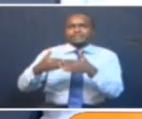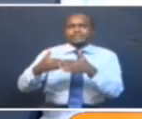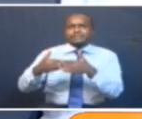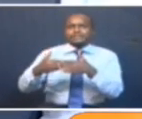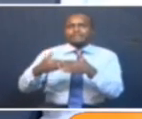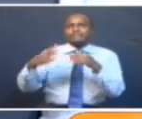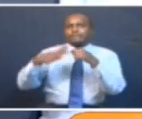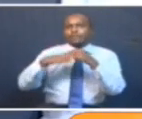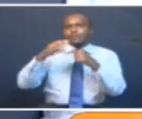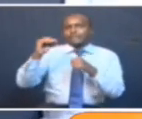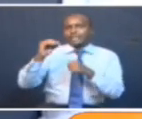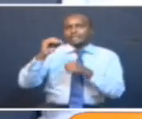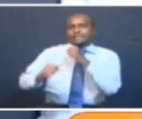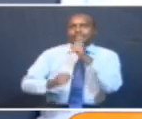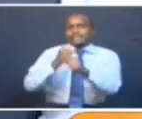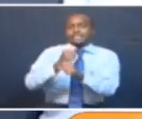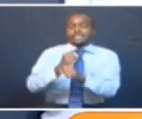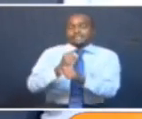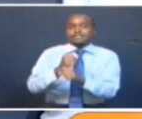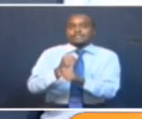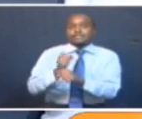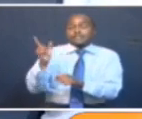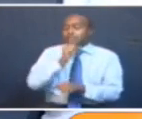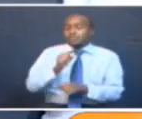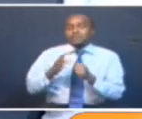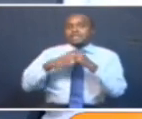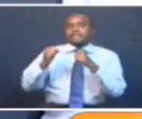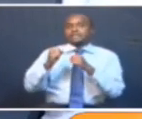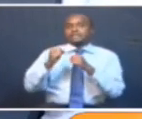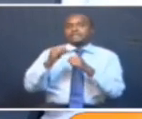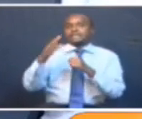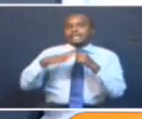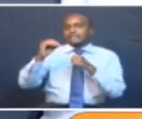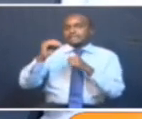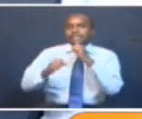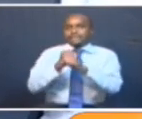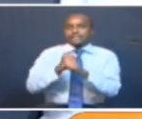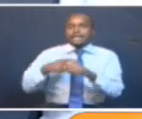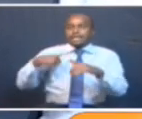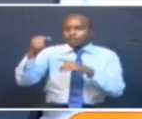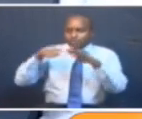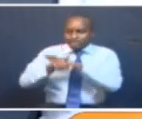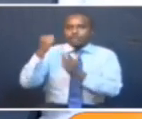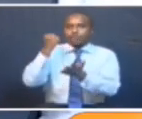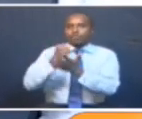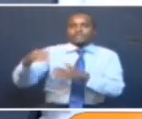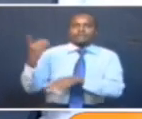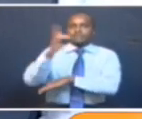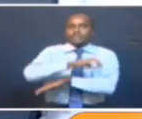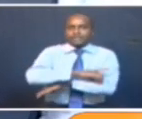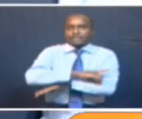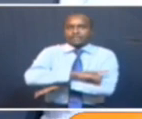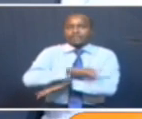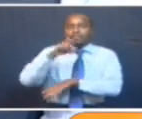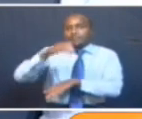nine decades. He's 90 years old. This man still goes to the office every single day. There's a lesson to be learned in all of